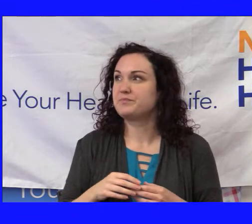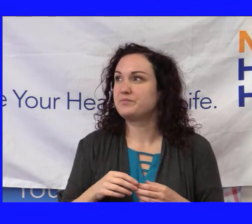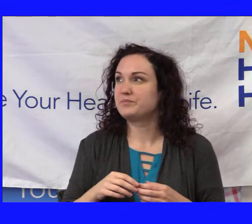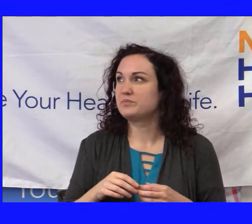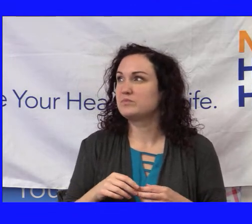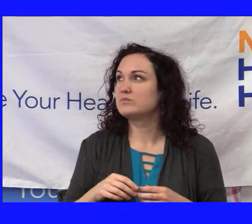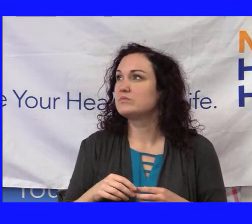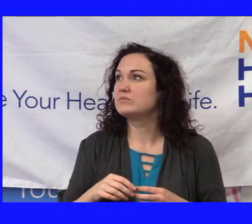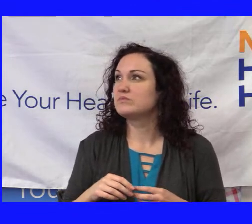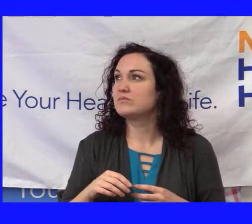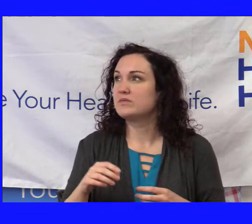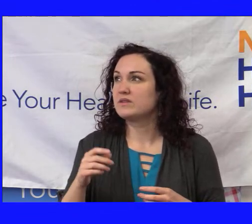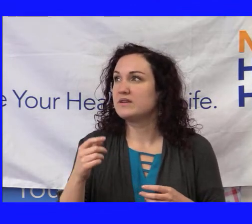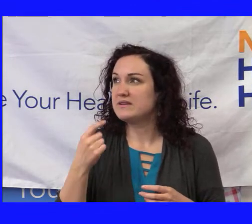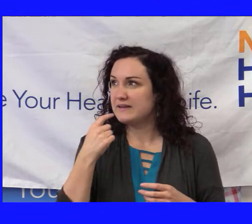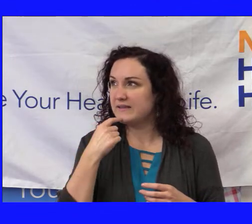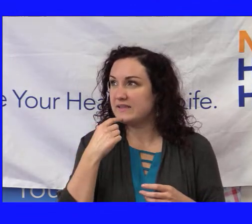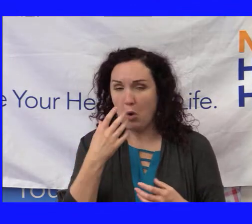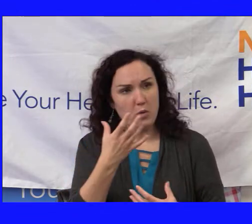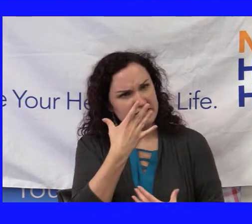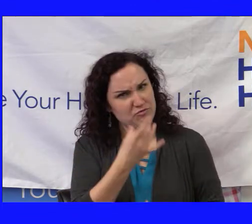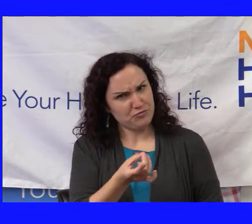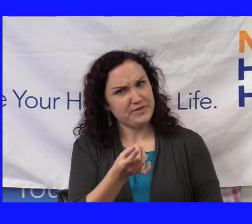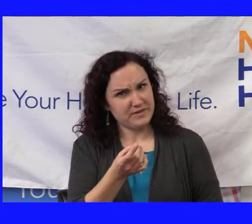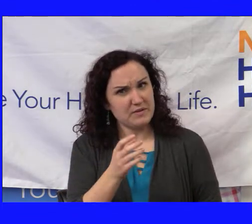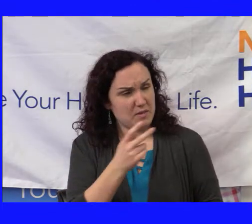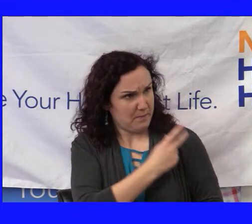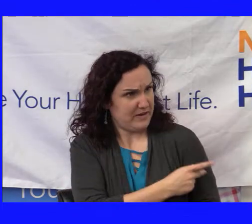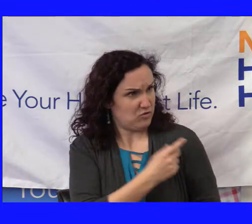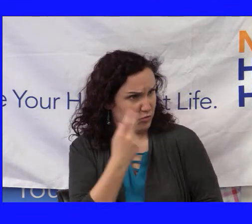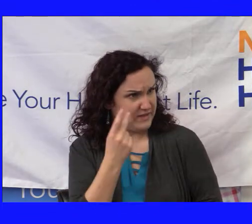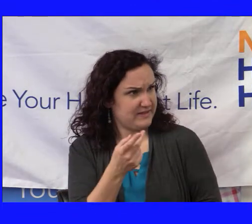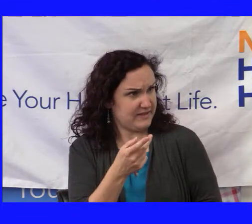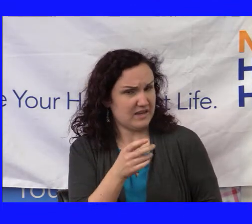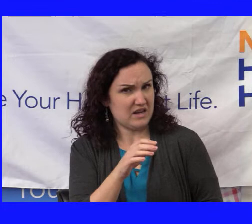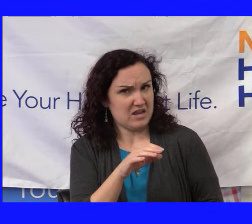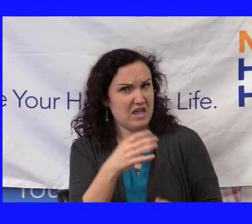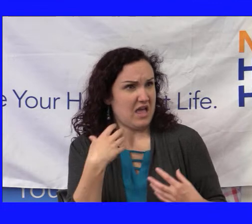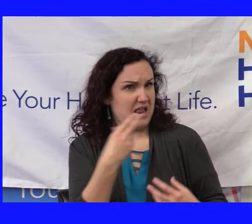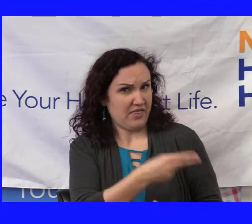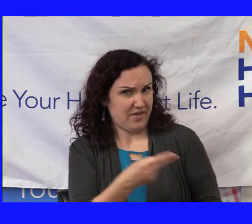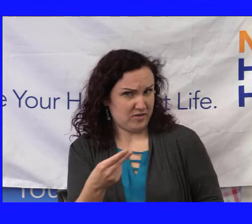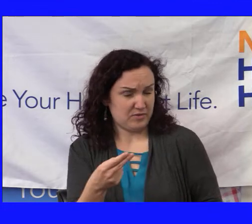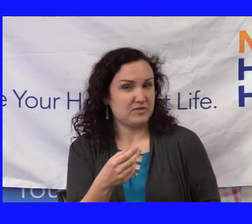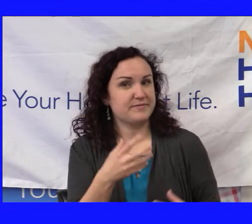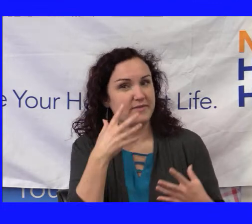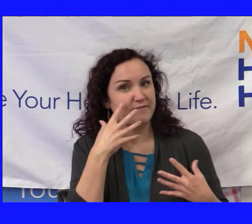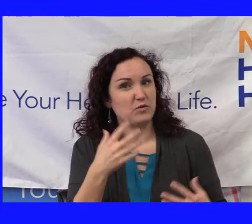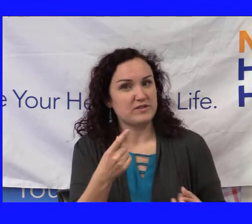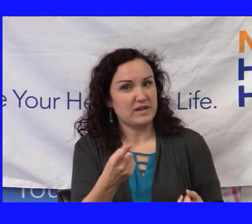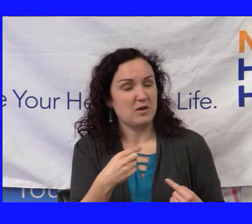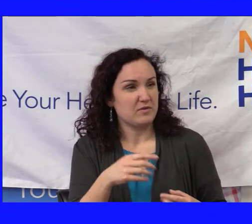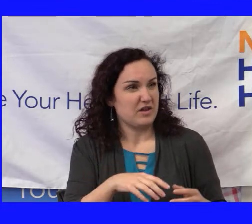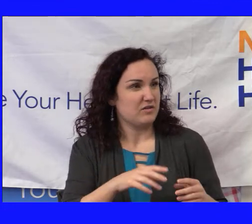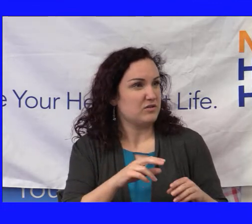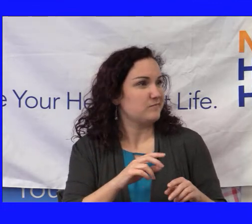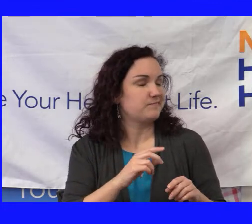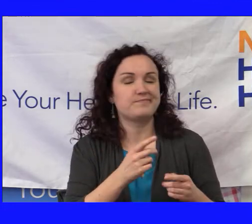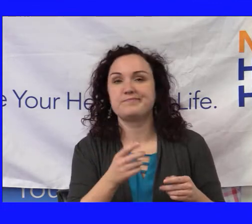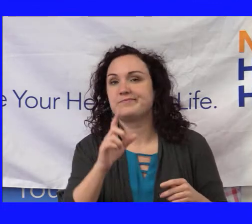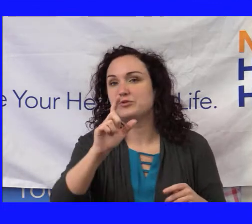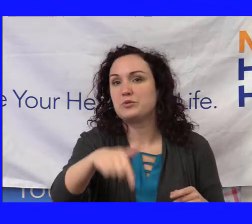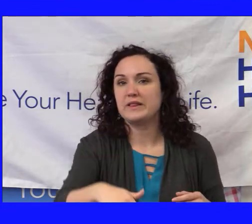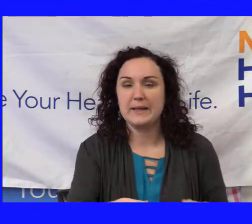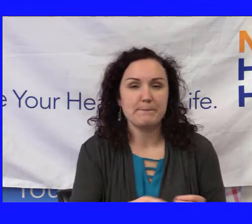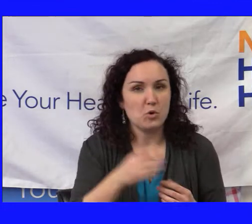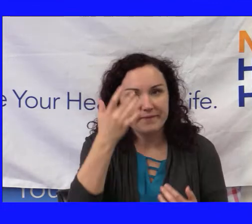said, "It's interesting that you say that because the patients that we see at health and hospitals unfortunately come to care much later. They come to care much sicker